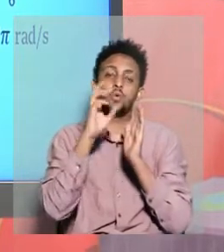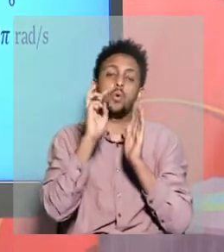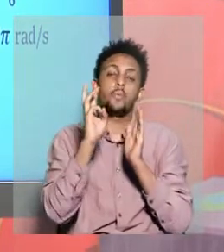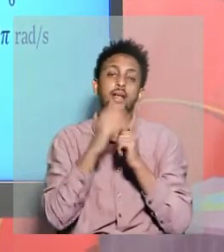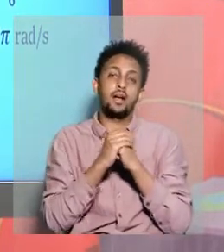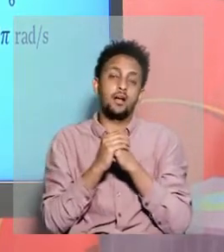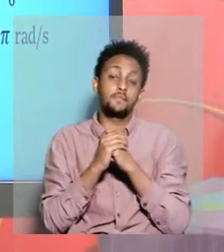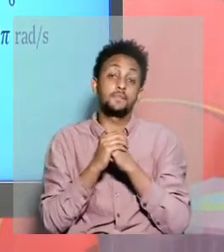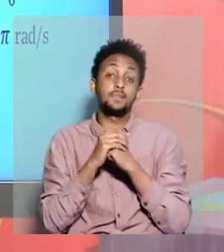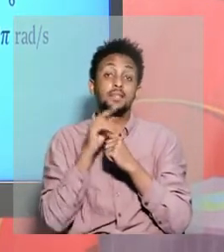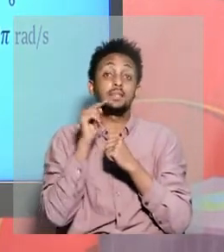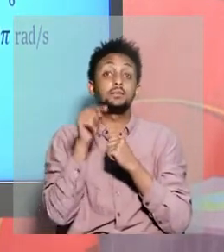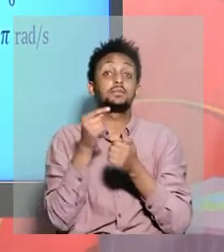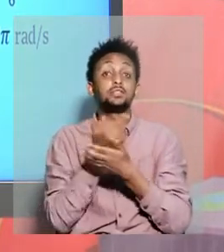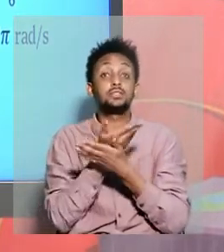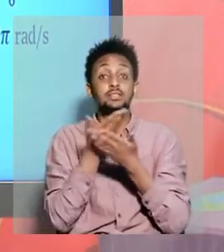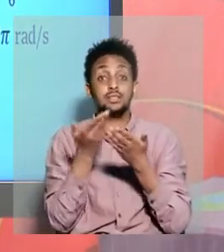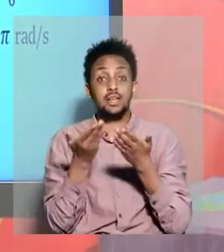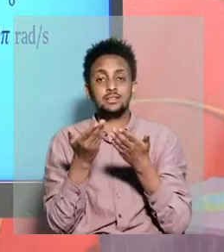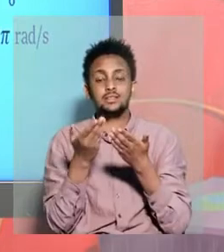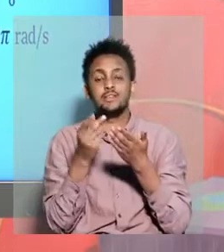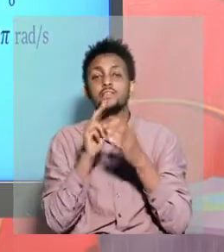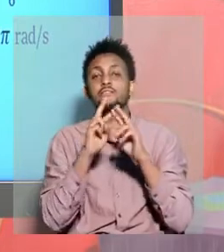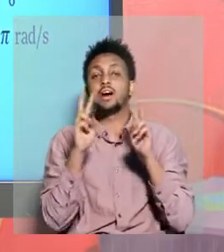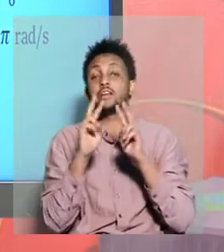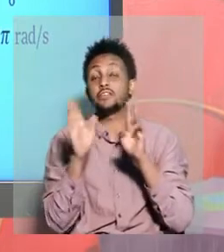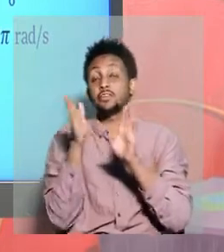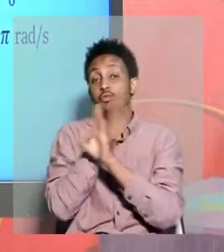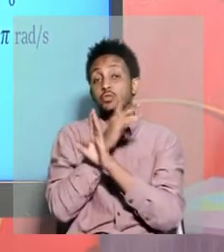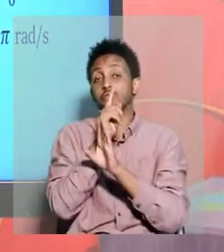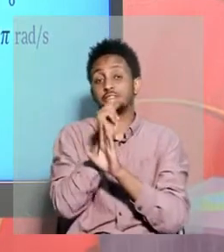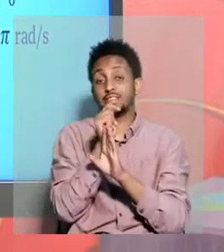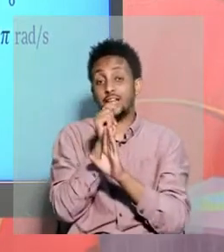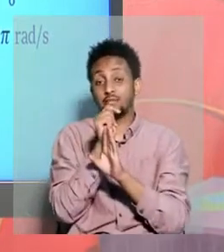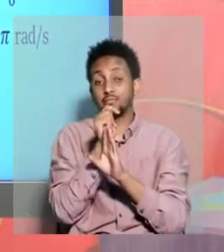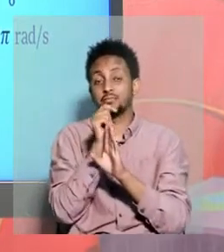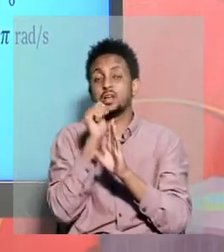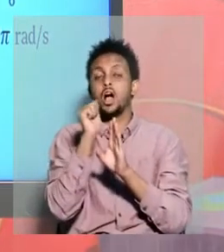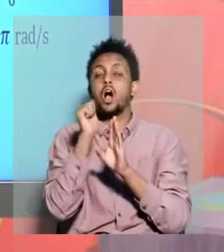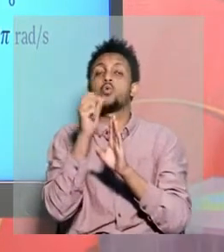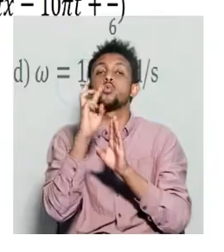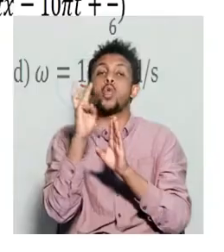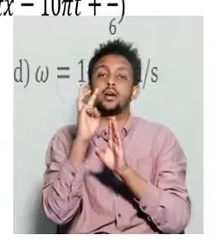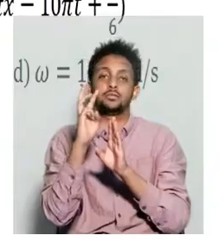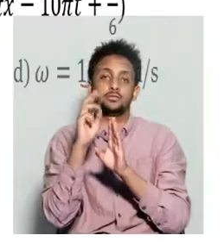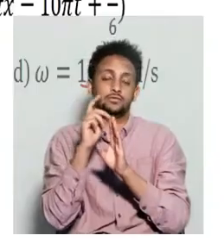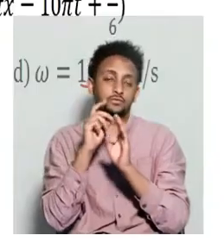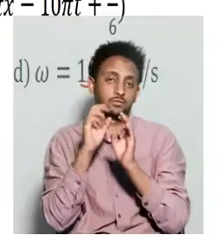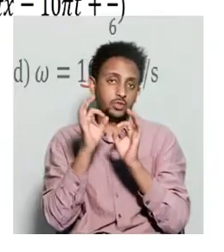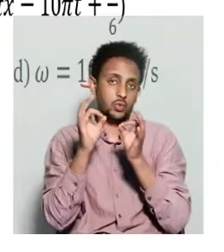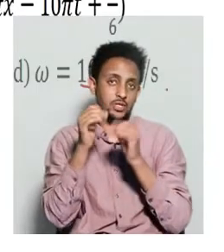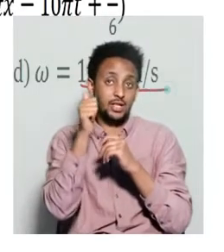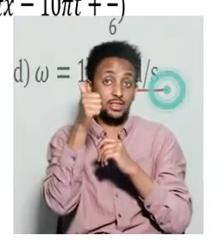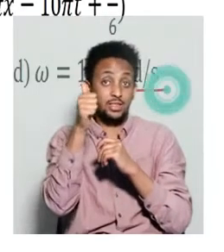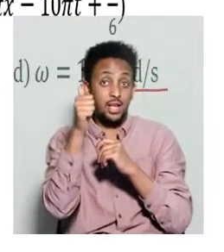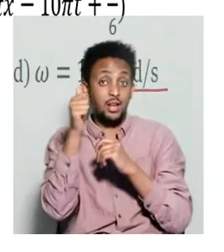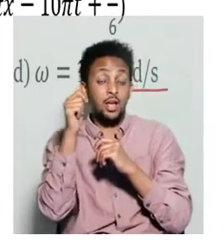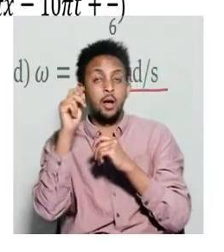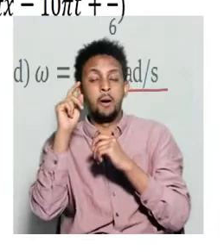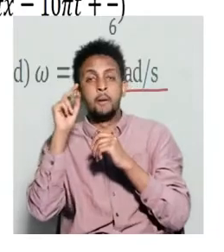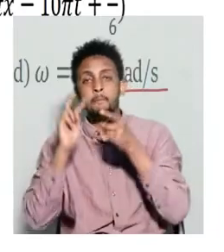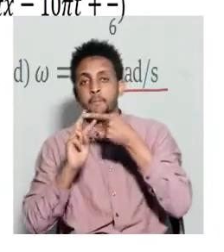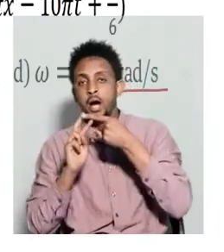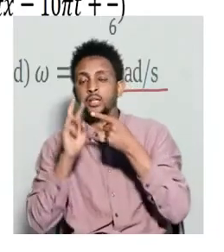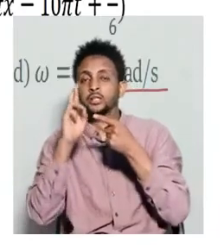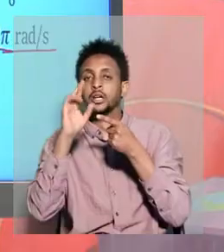omega. In this case, variable in front of time is known to be angular frequency. So 10 pi rad